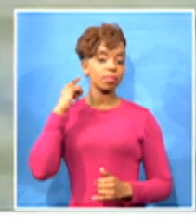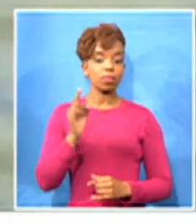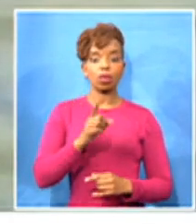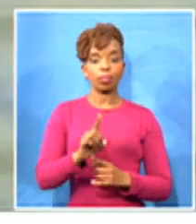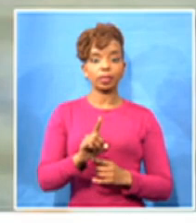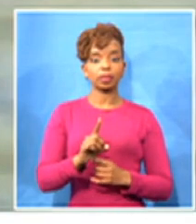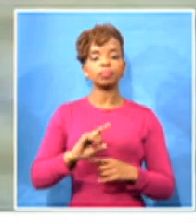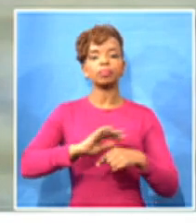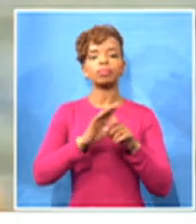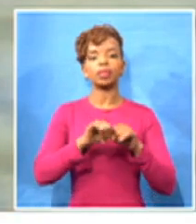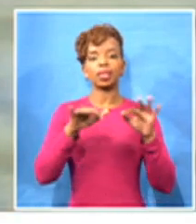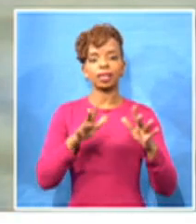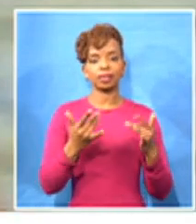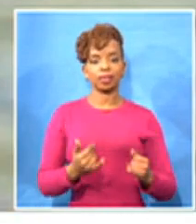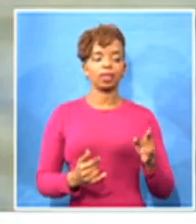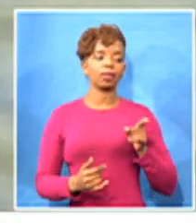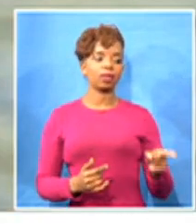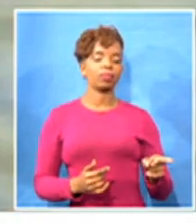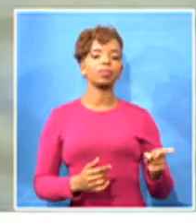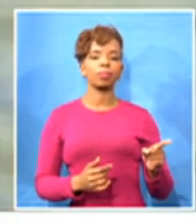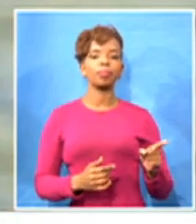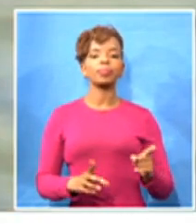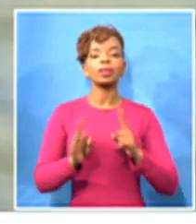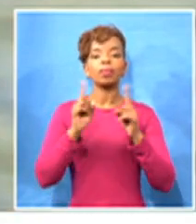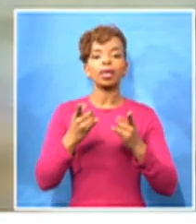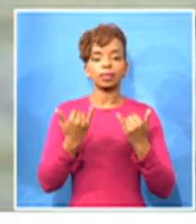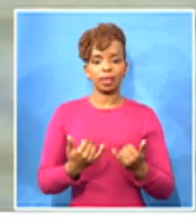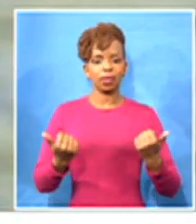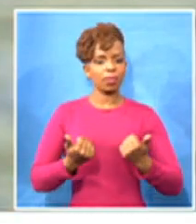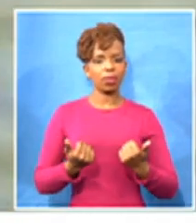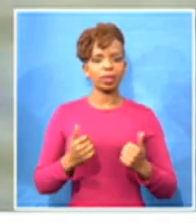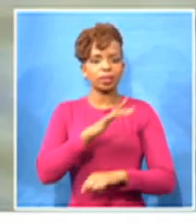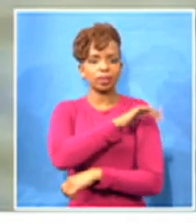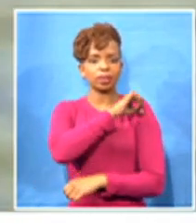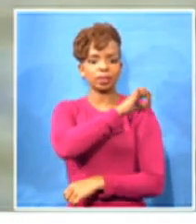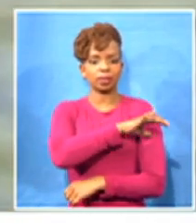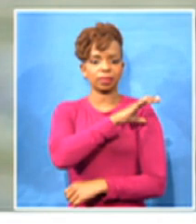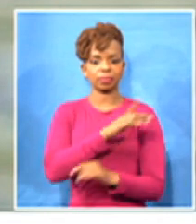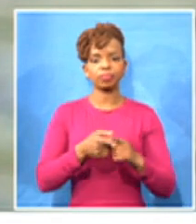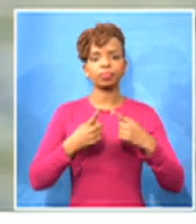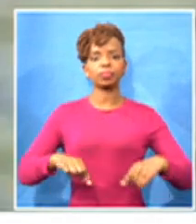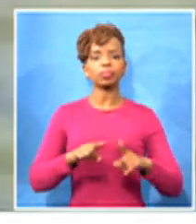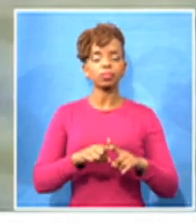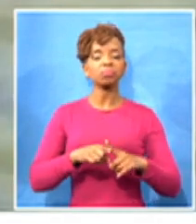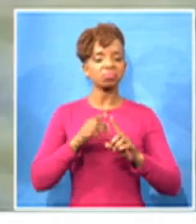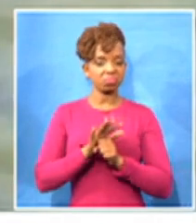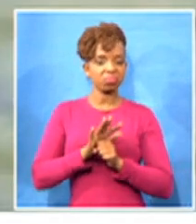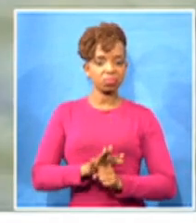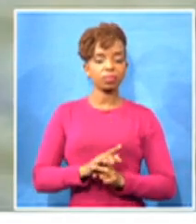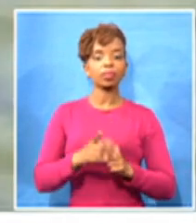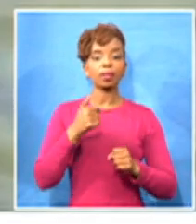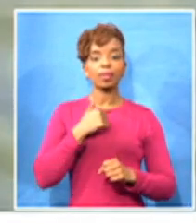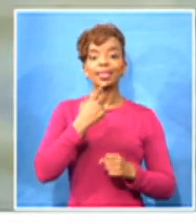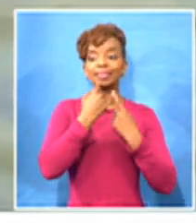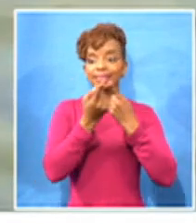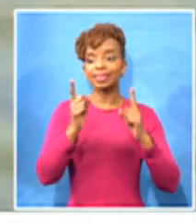where currently our healthcare infrastructure are already under strain? So my message to those parents who've abstained from vaccination, it's